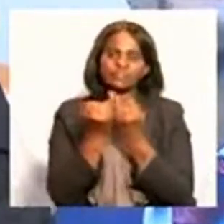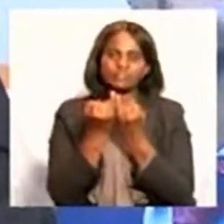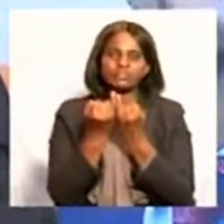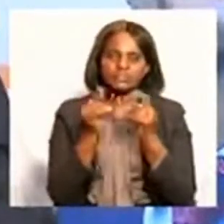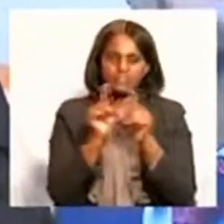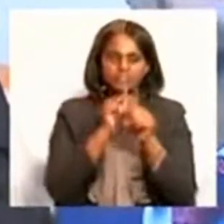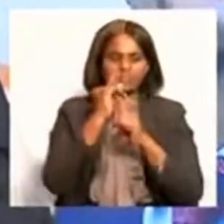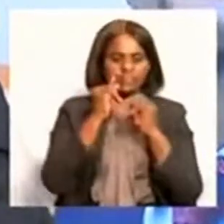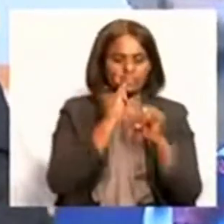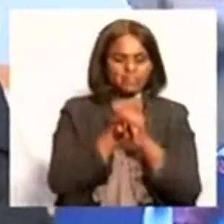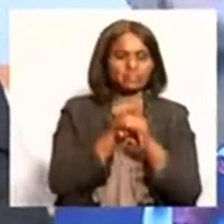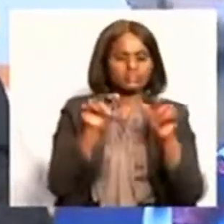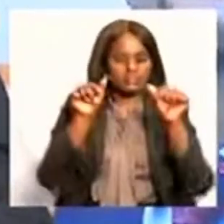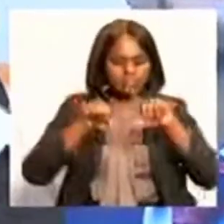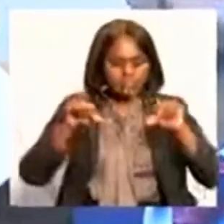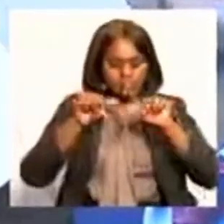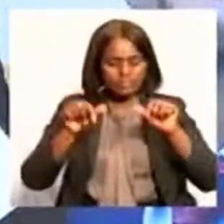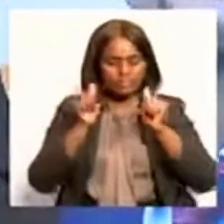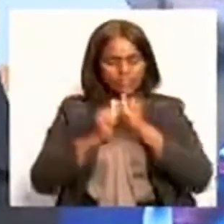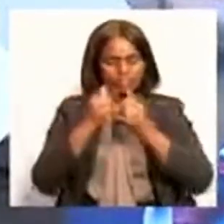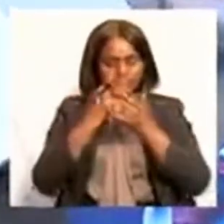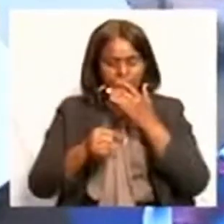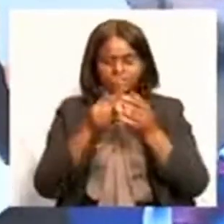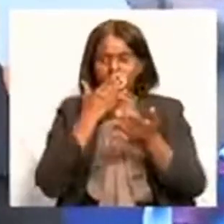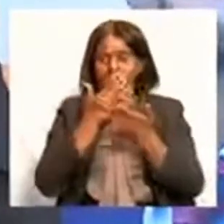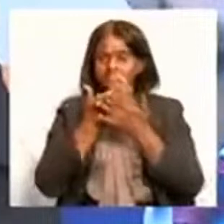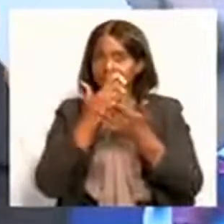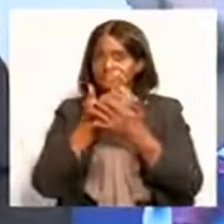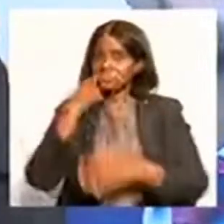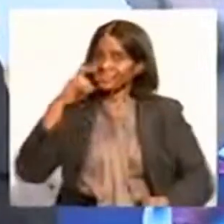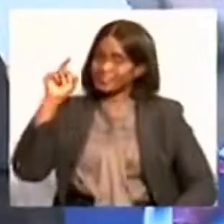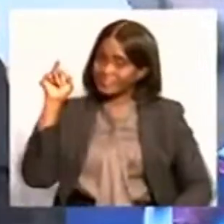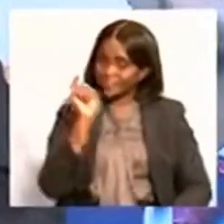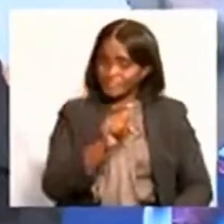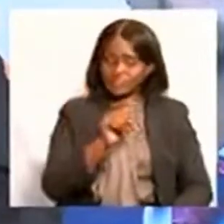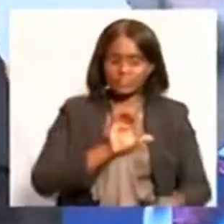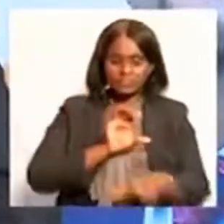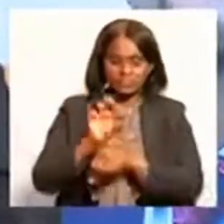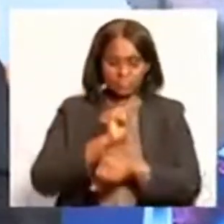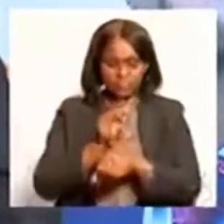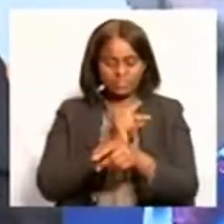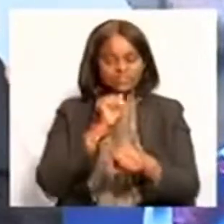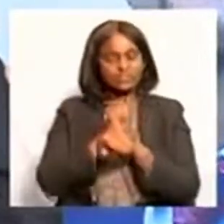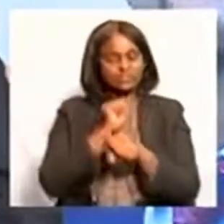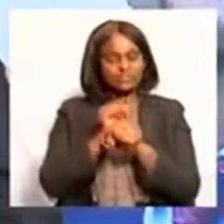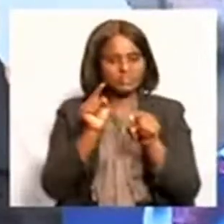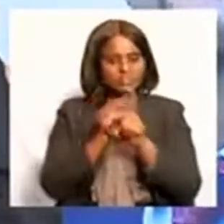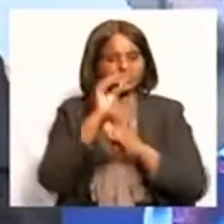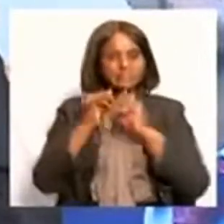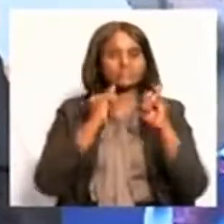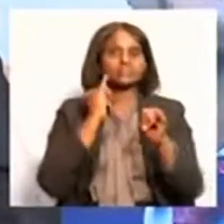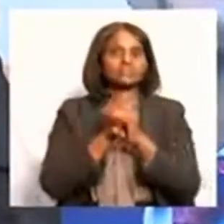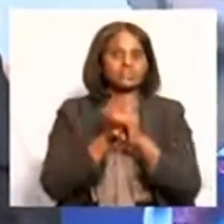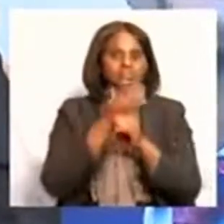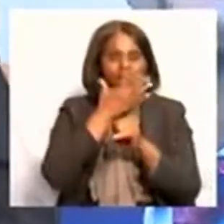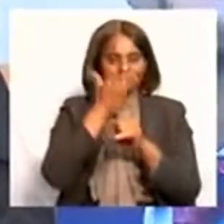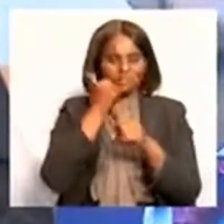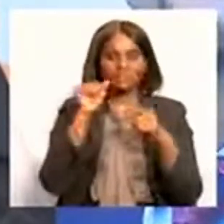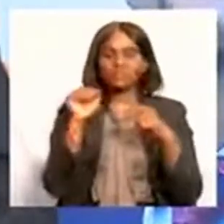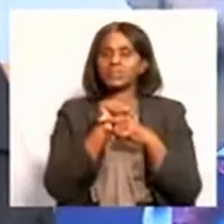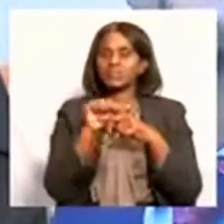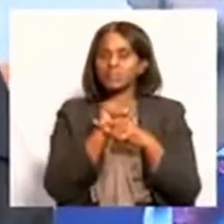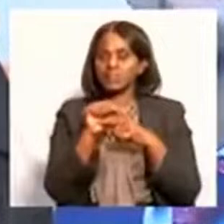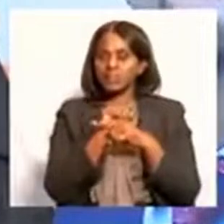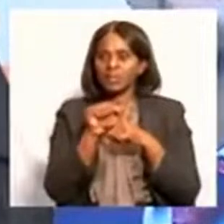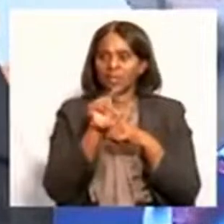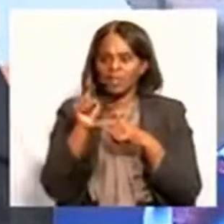international standards of auditing, which pretty much compels and forces us to do the work to international best practice.